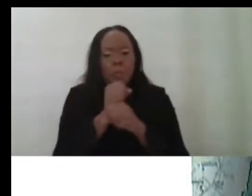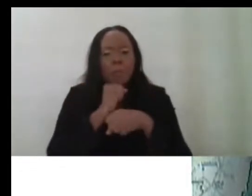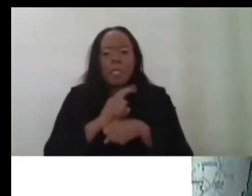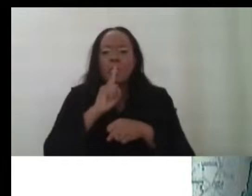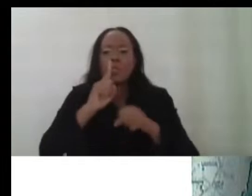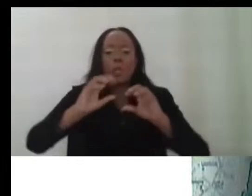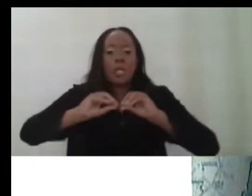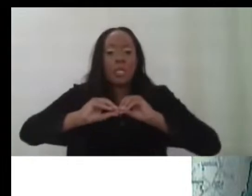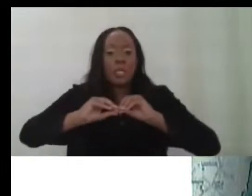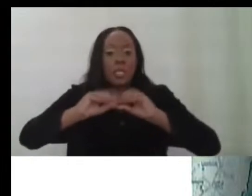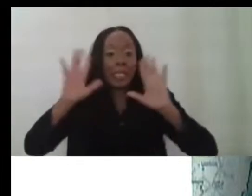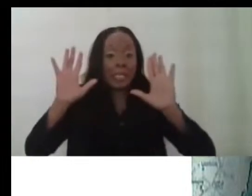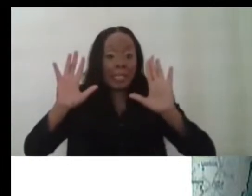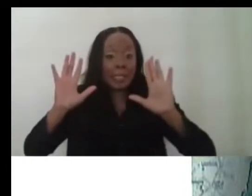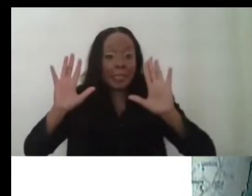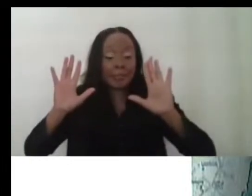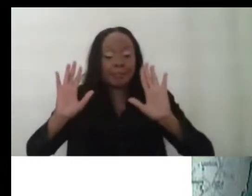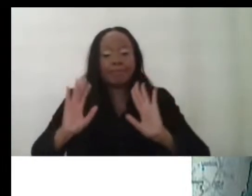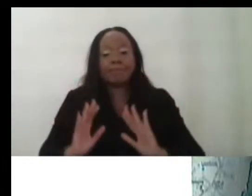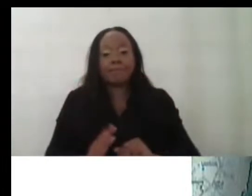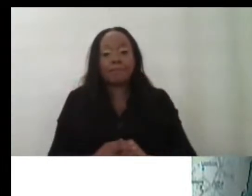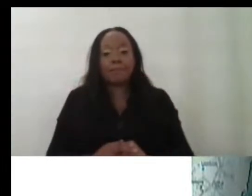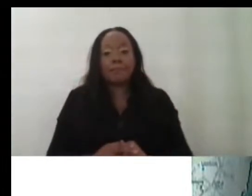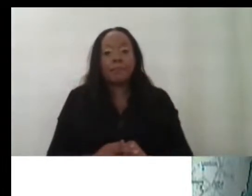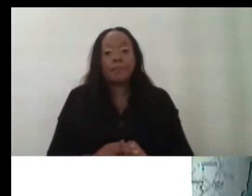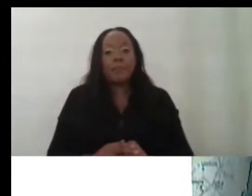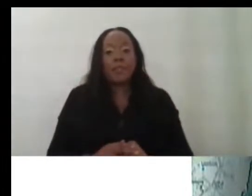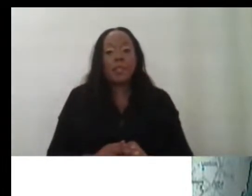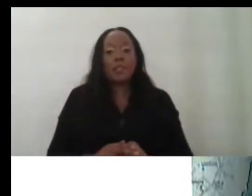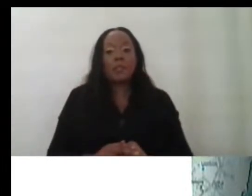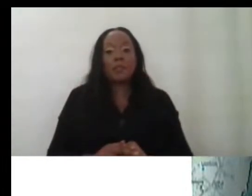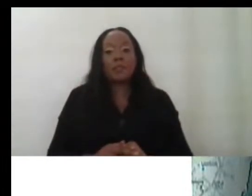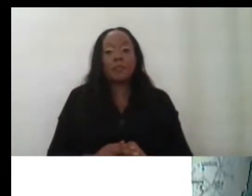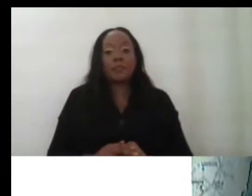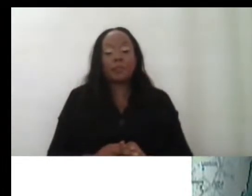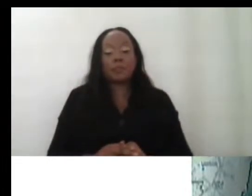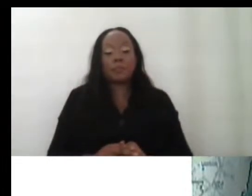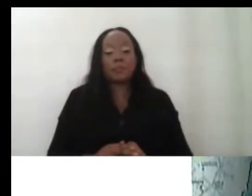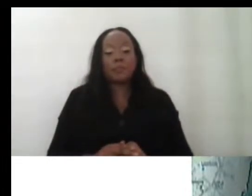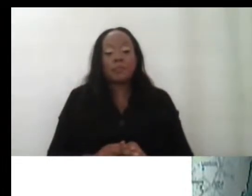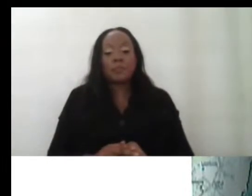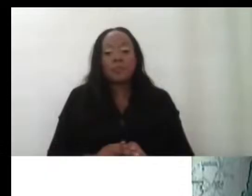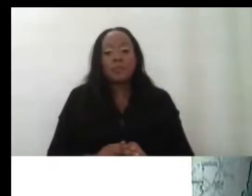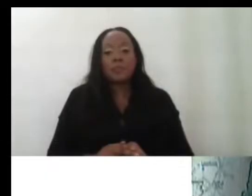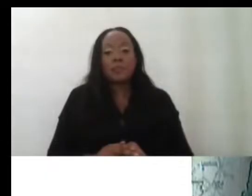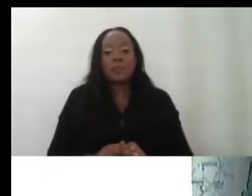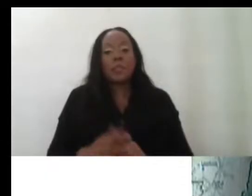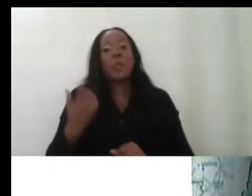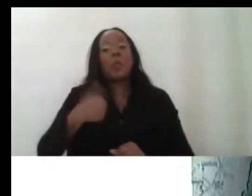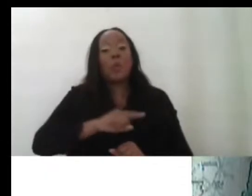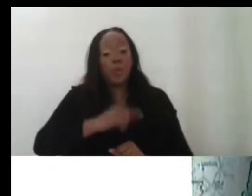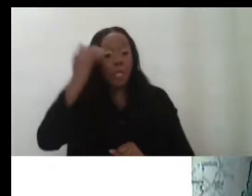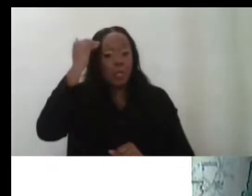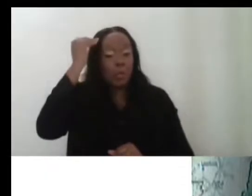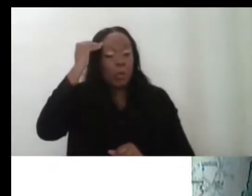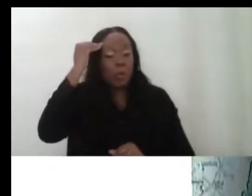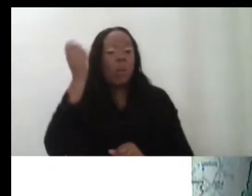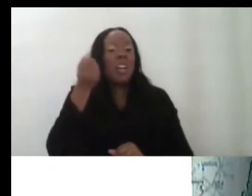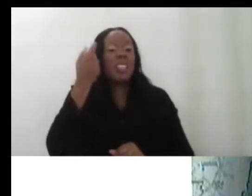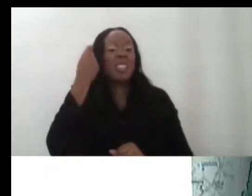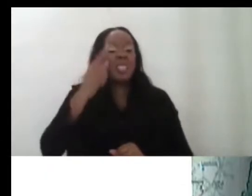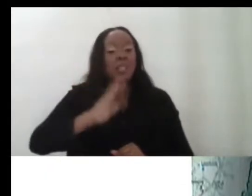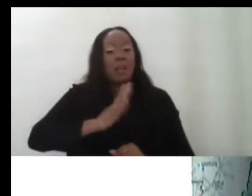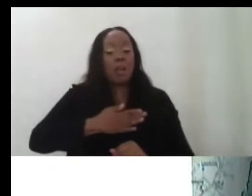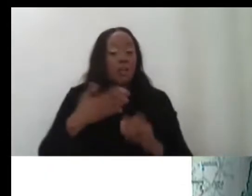clear. We don't take this responsibility that this insurance company, Sagicor General, has. And we've enhanced our